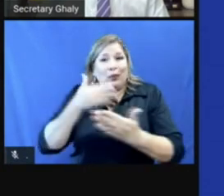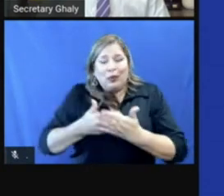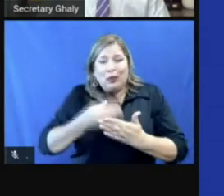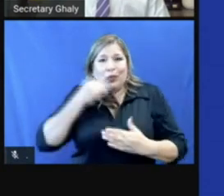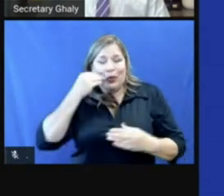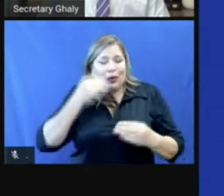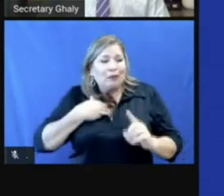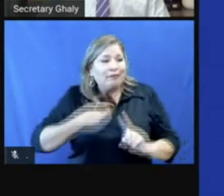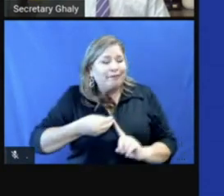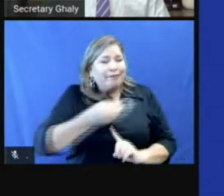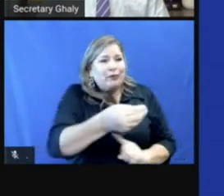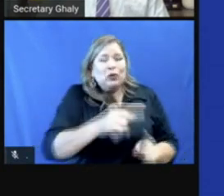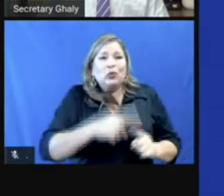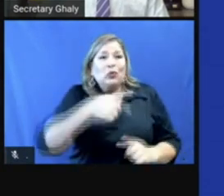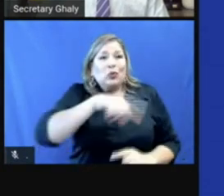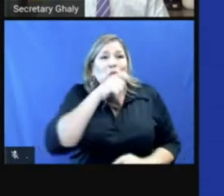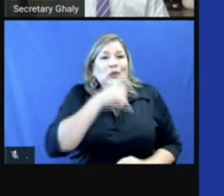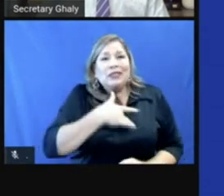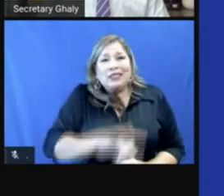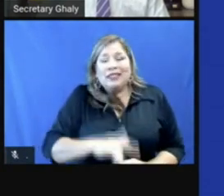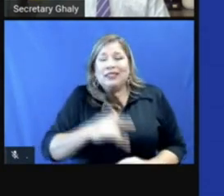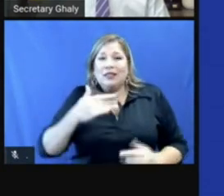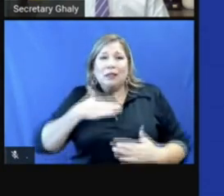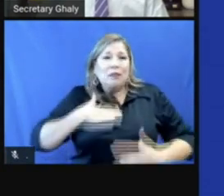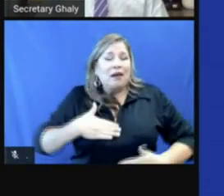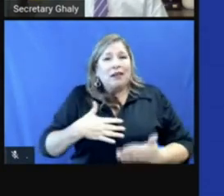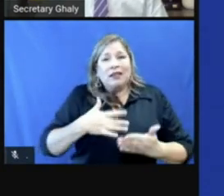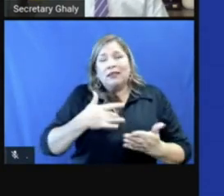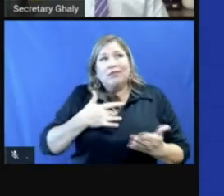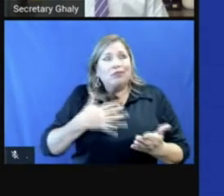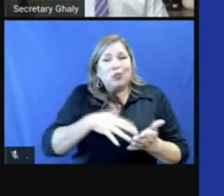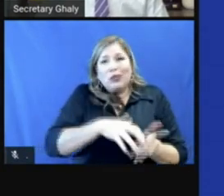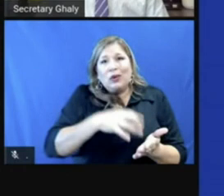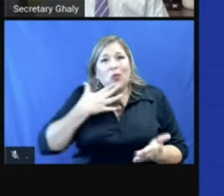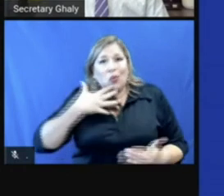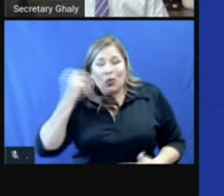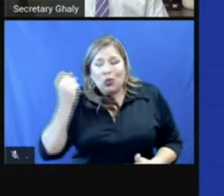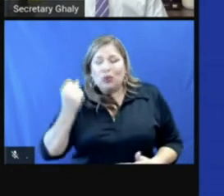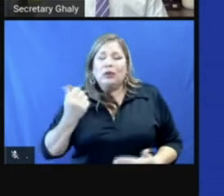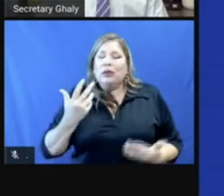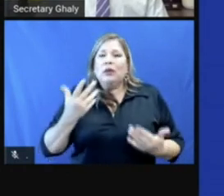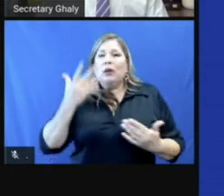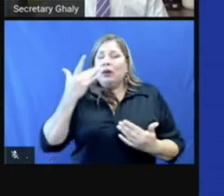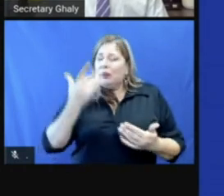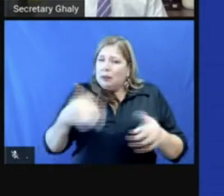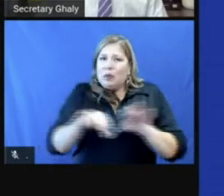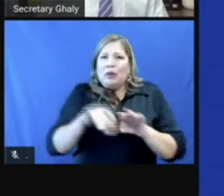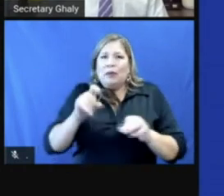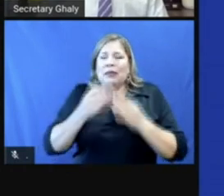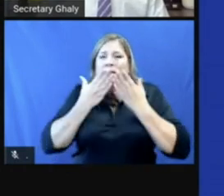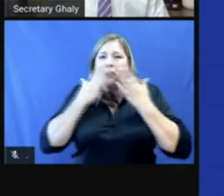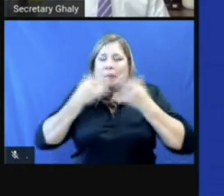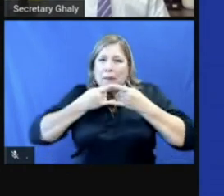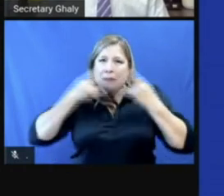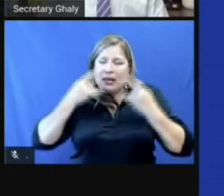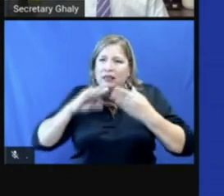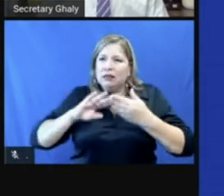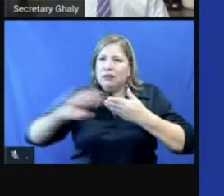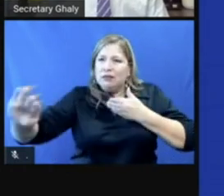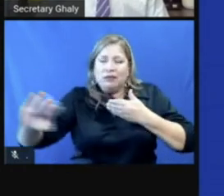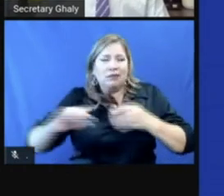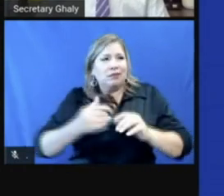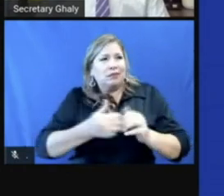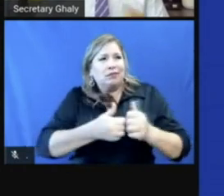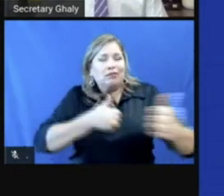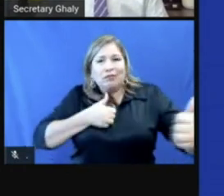in your home by wearing your mask, an important issue. And then, of course, keeping that separation, that physical distance of at least